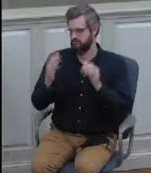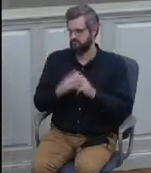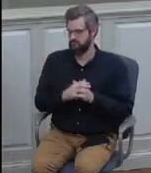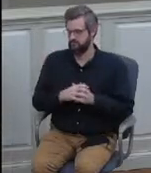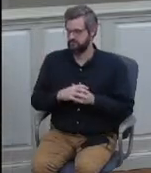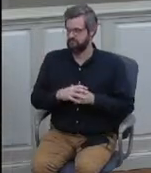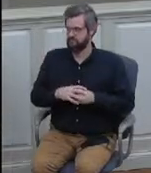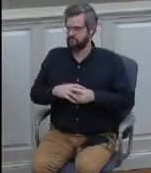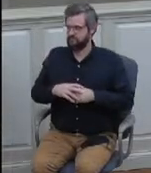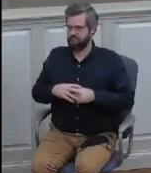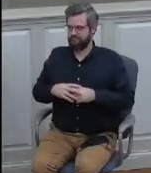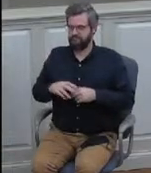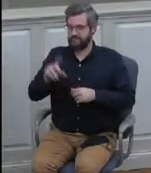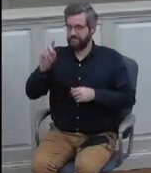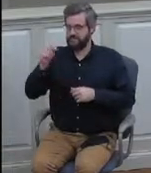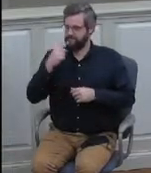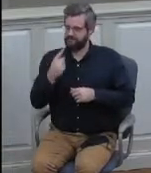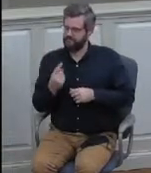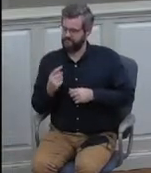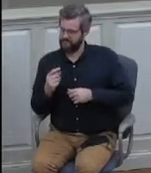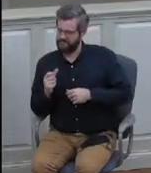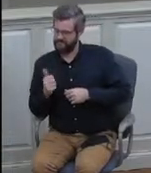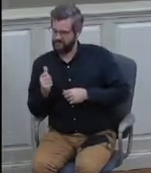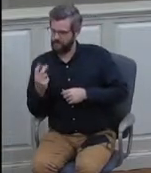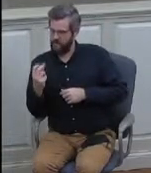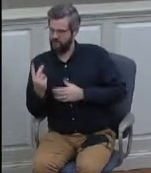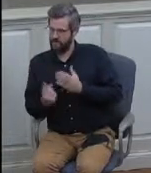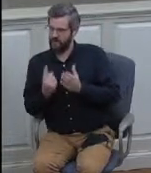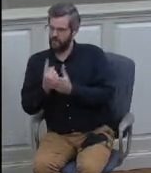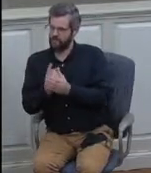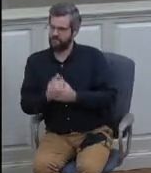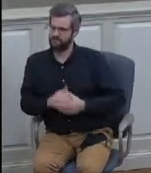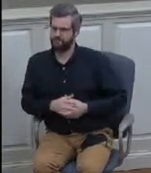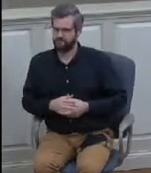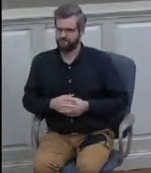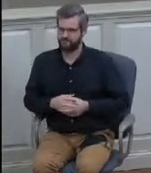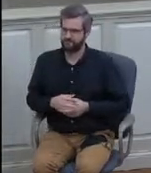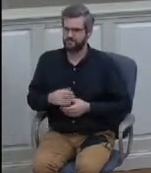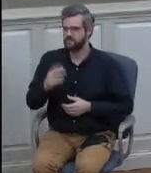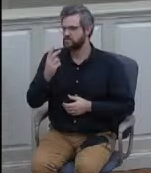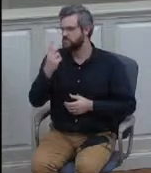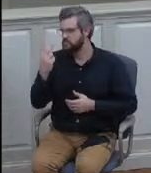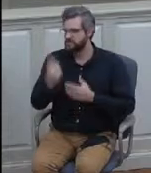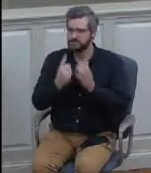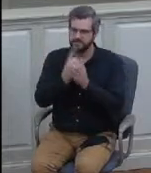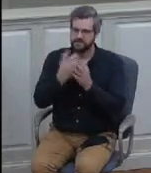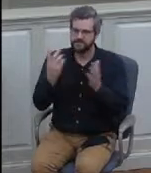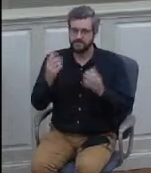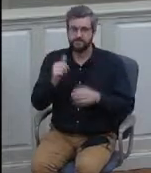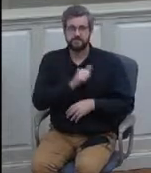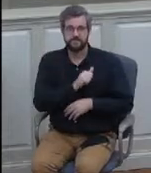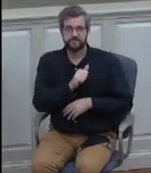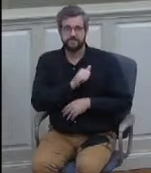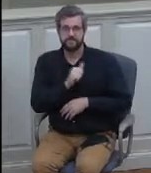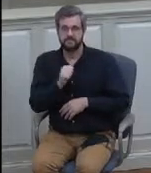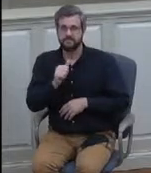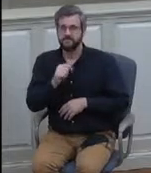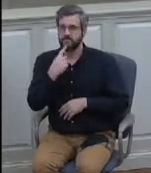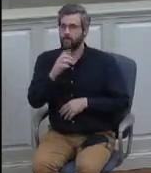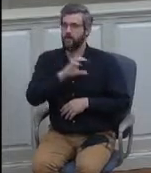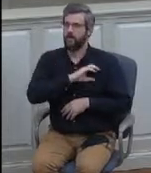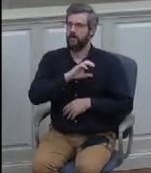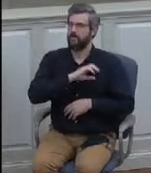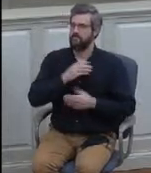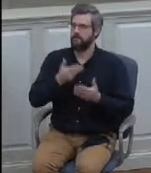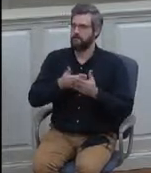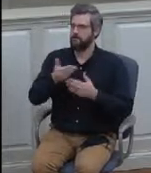a couple of 6 hours. Yeah. 2 to 12. Yeah. 2 to 3. And can we agree upon 10? Can we agree upon